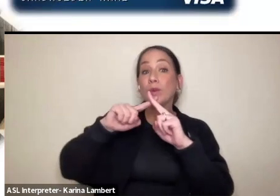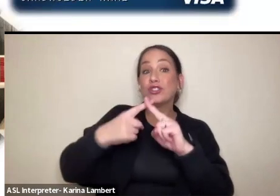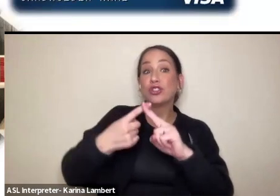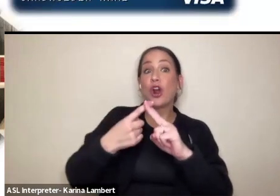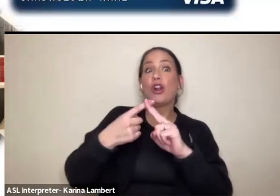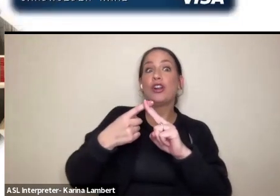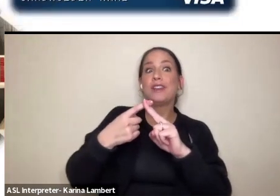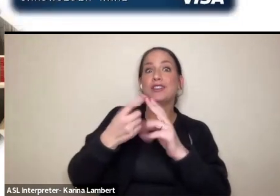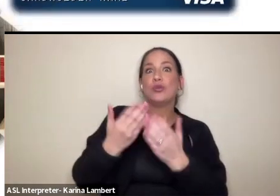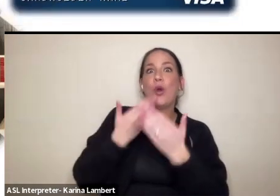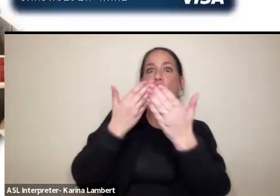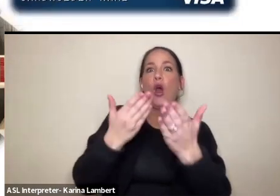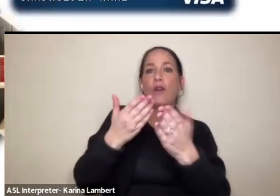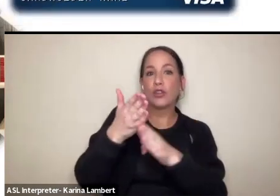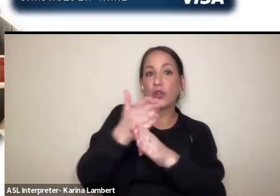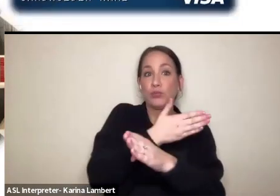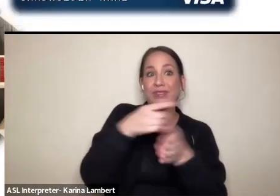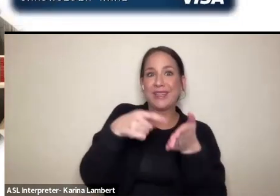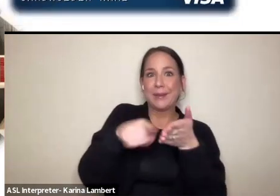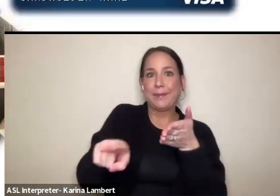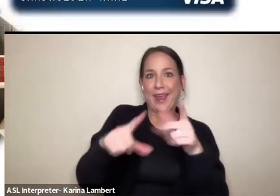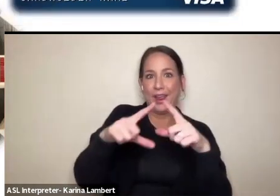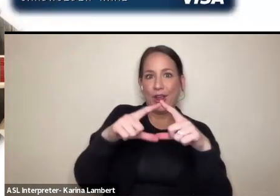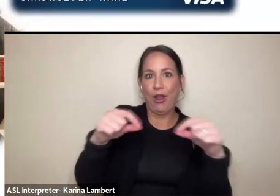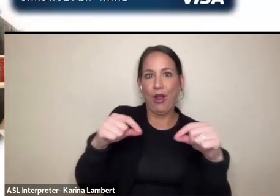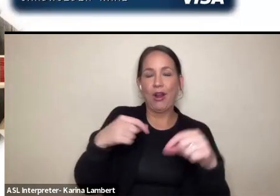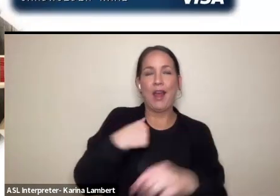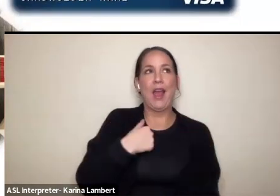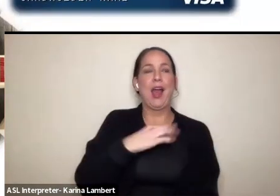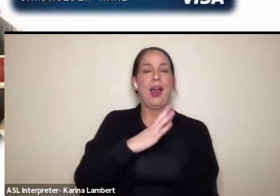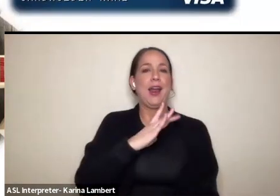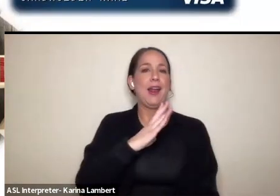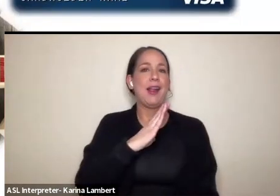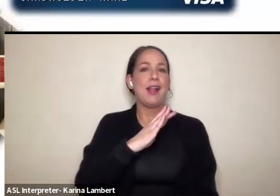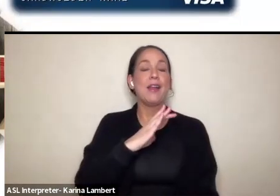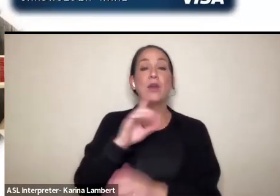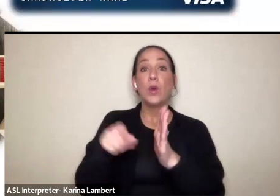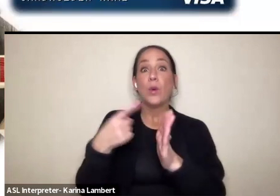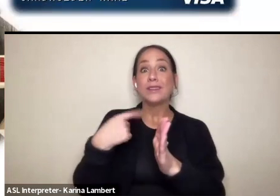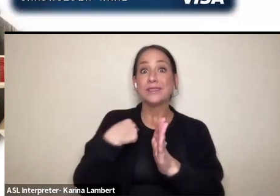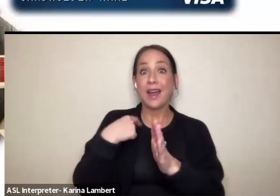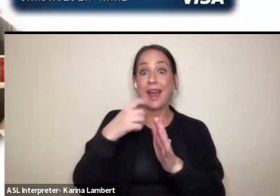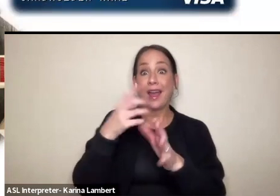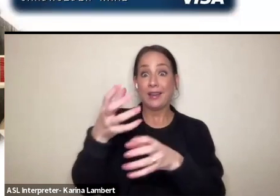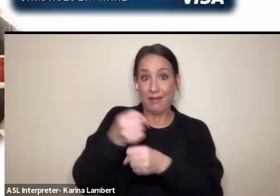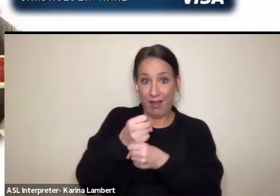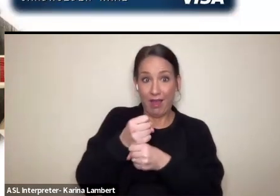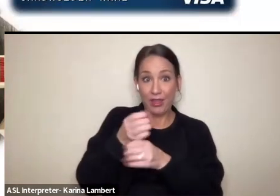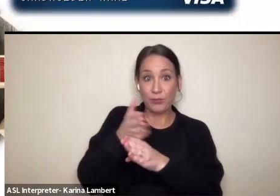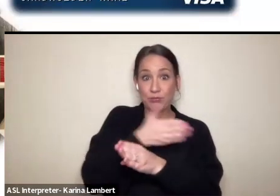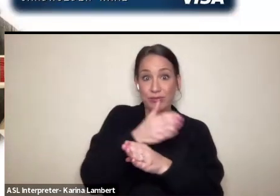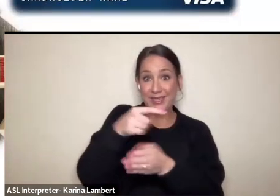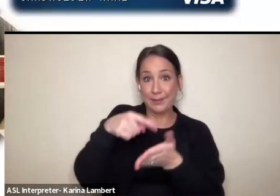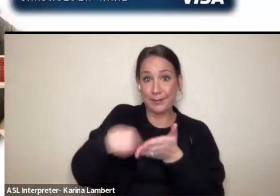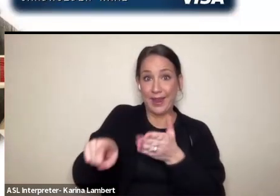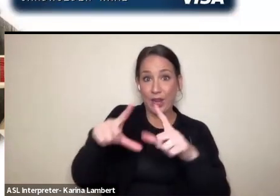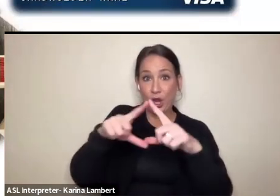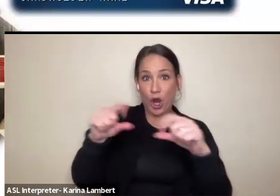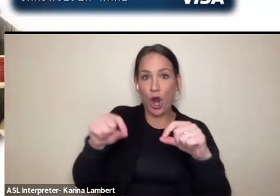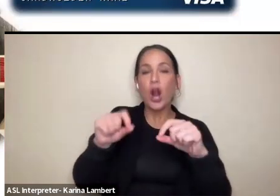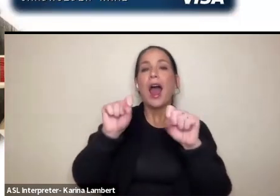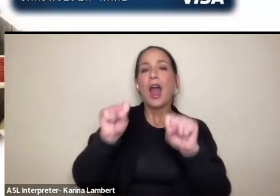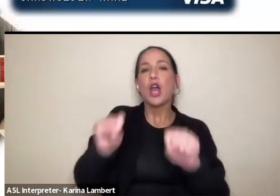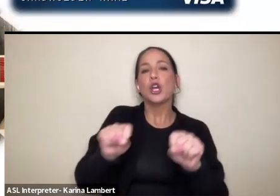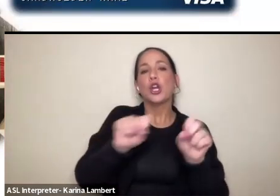really liked this option because once I had the prepaid card, I was able to load a specific amount of funds from the